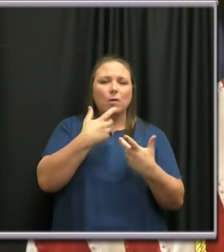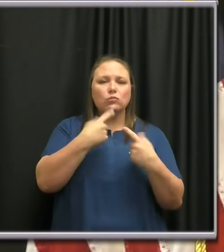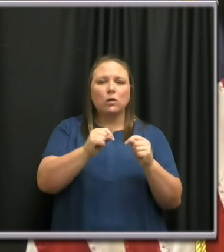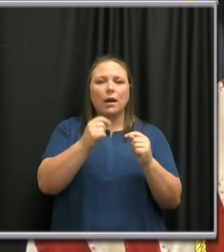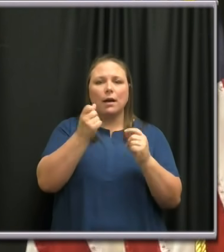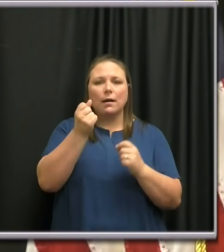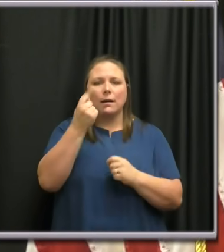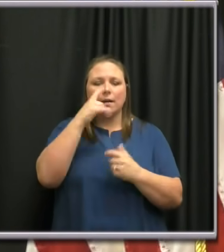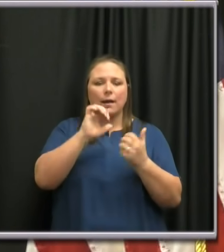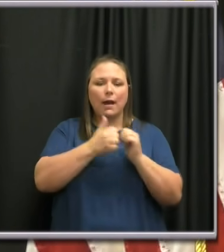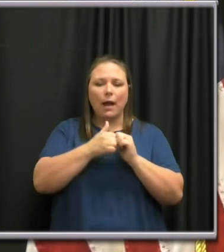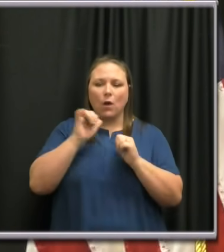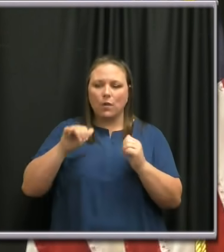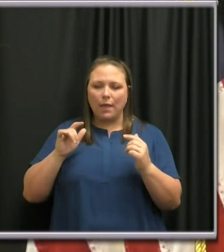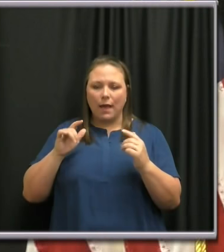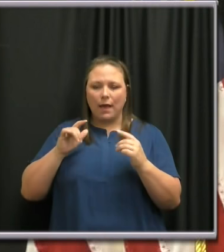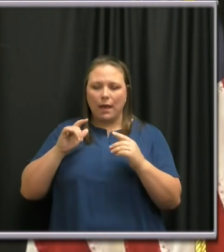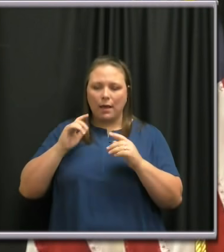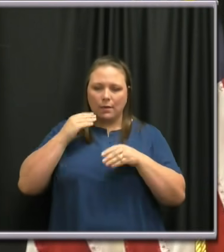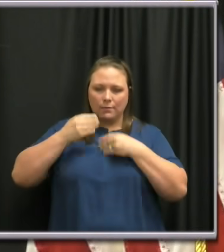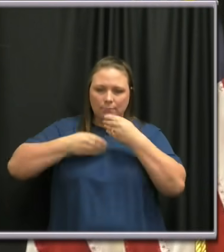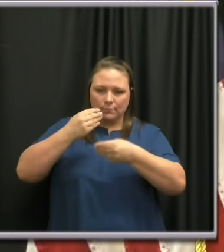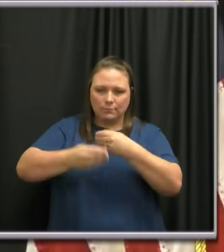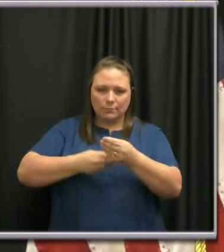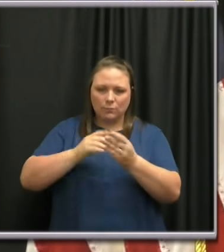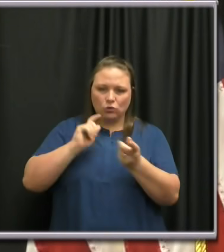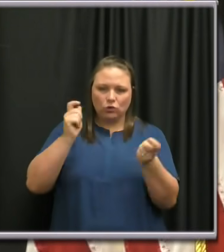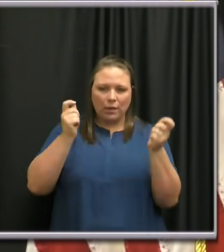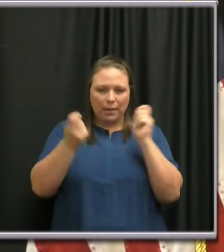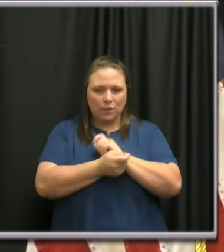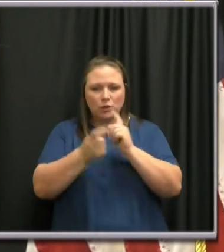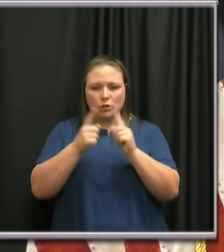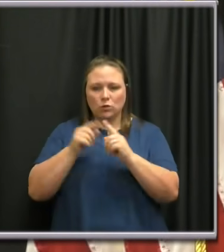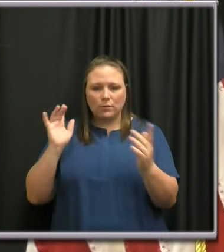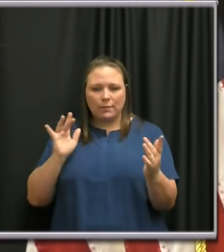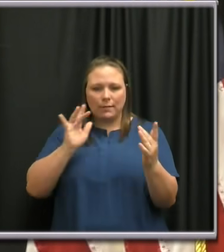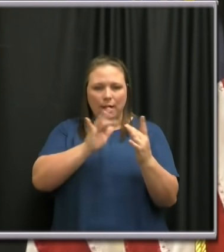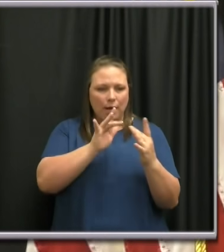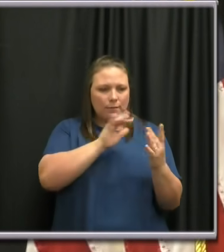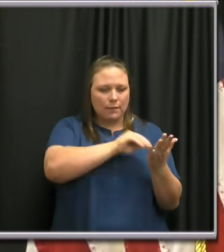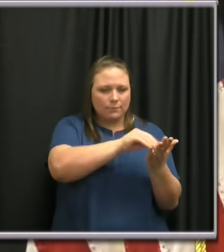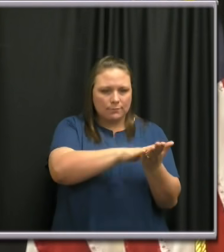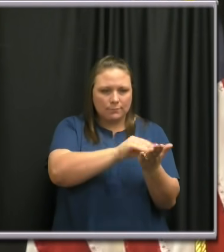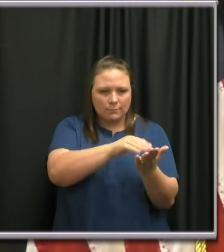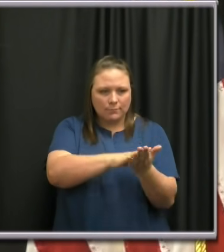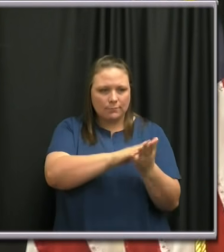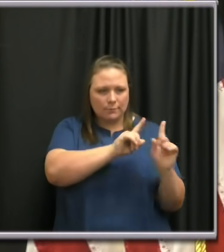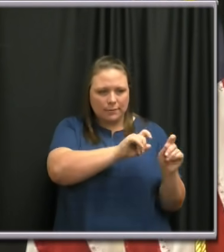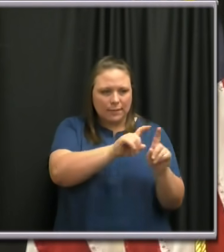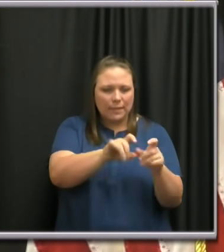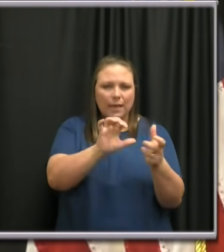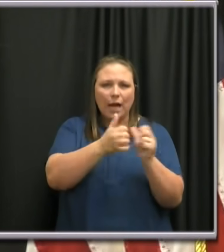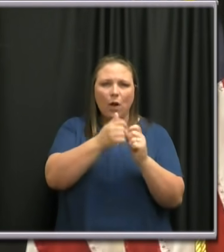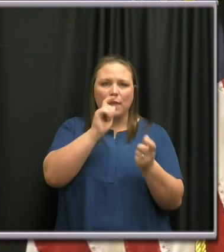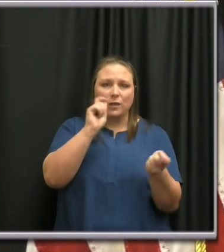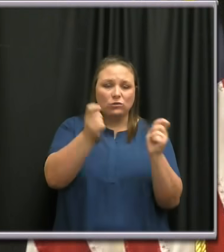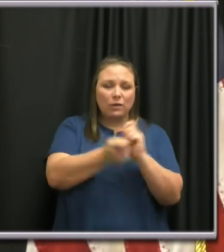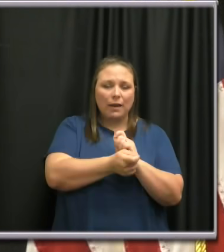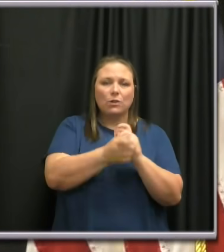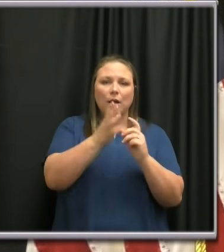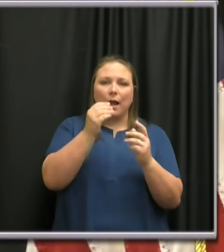the evolution of contact tracing through the pandemic has contributed to the fluctuating data and what we'll be seeing in the future from